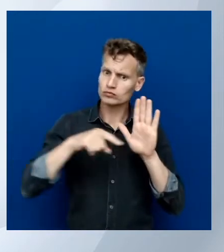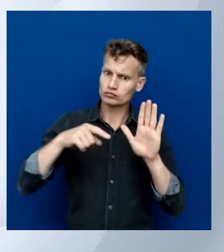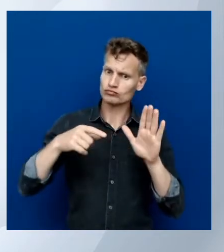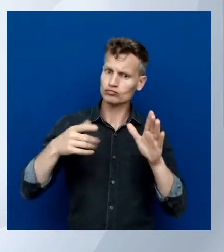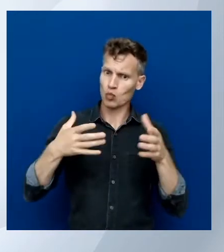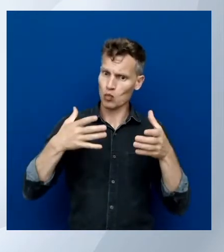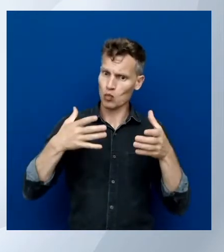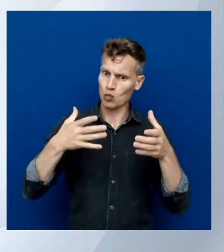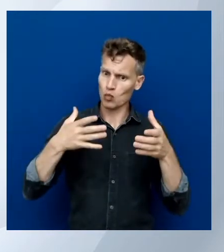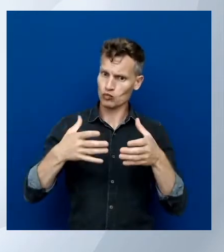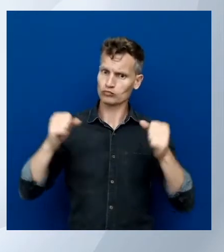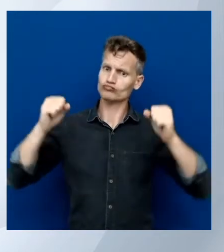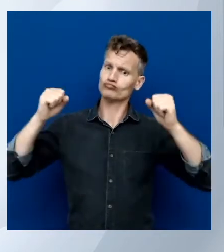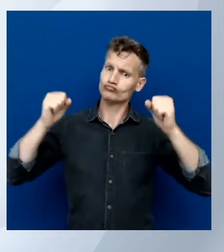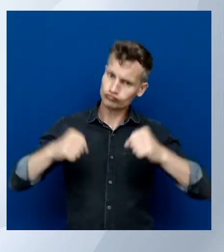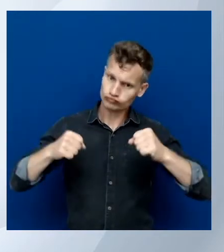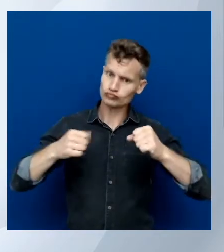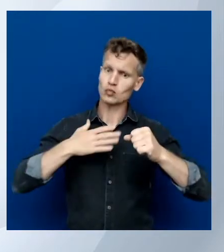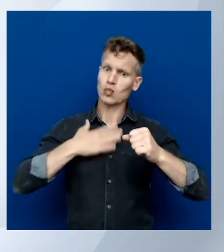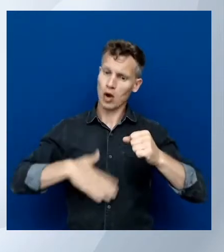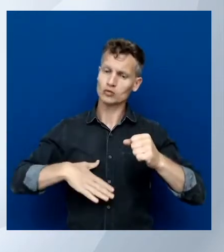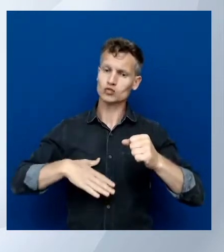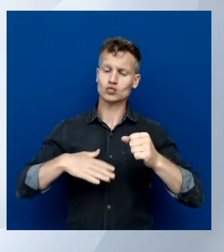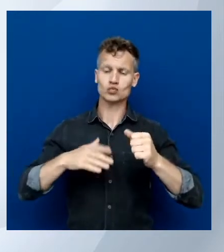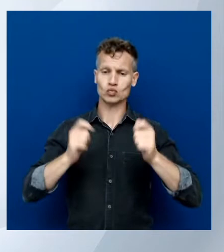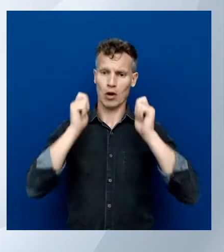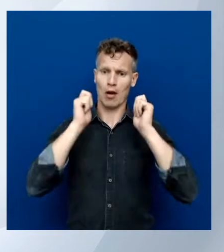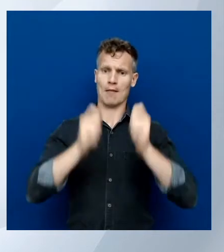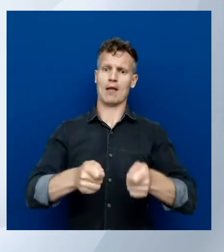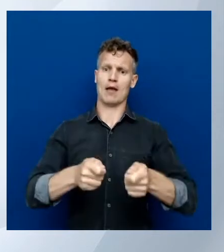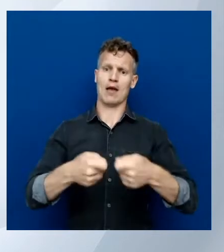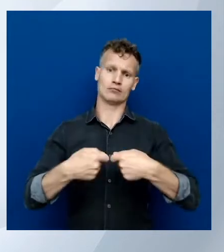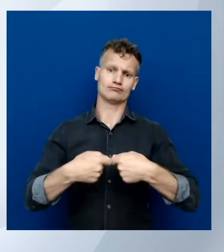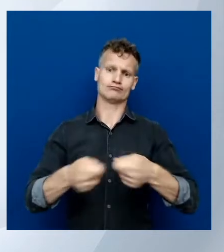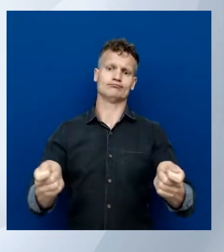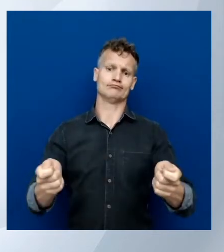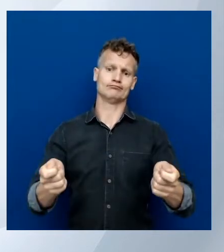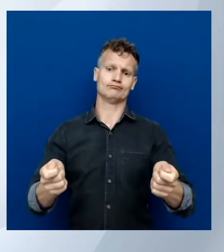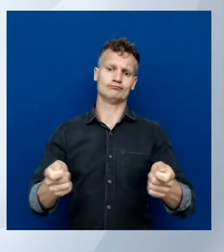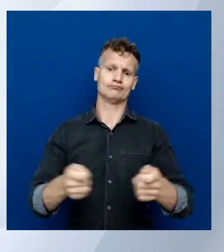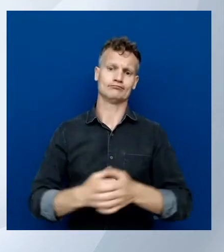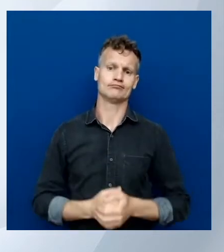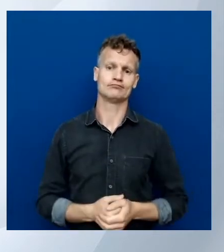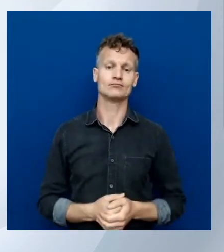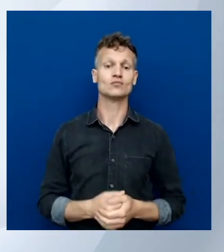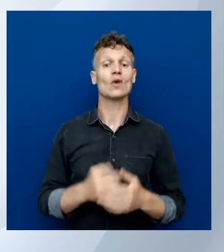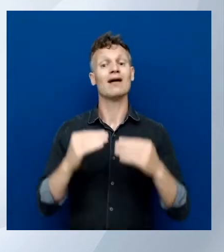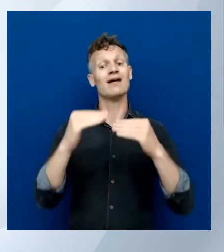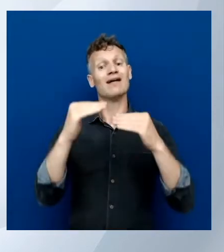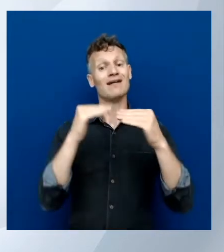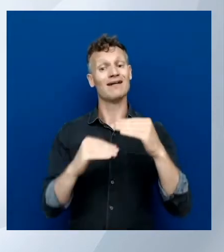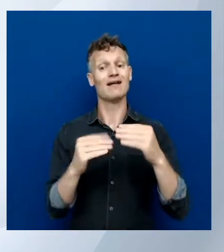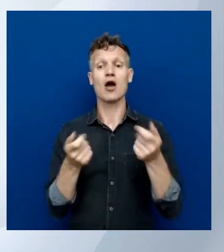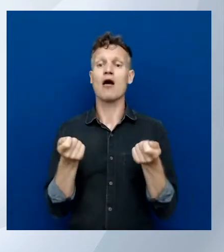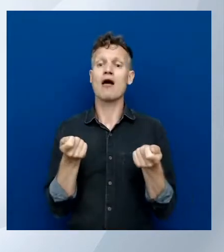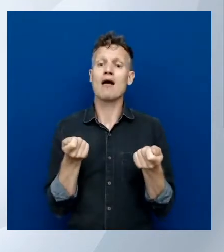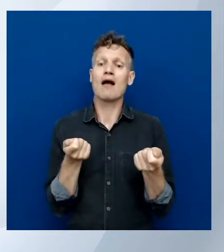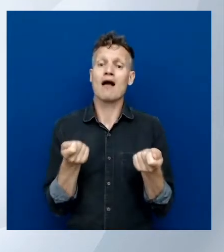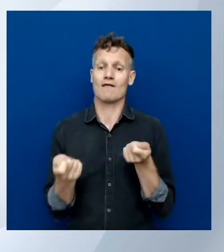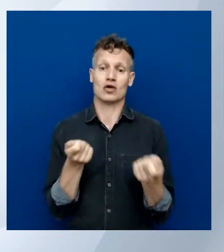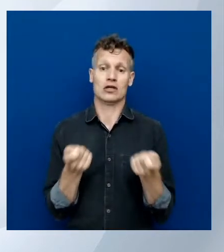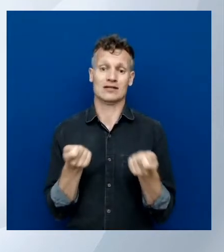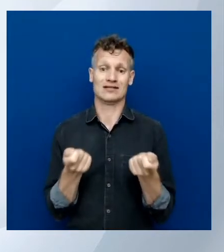So let's talk about governance. For me, it's the control of activities of an organization.